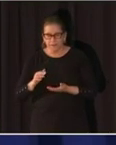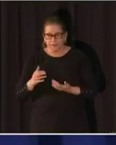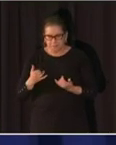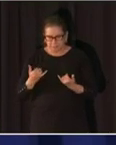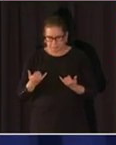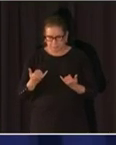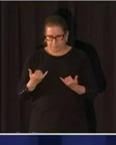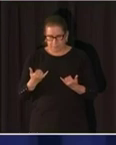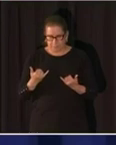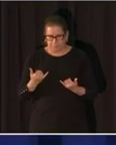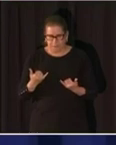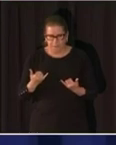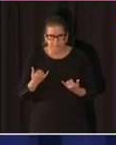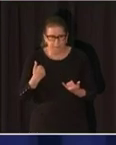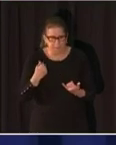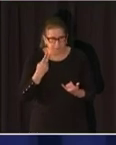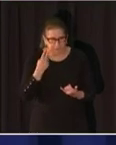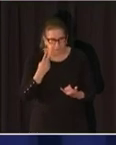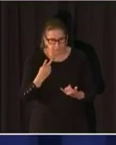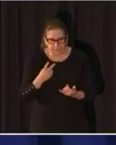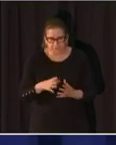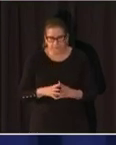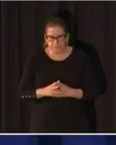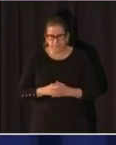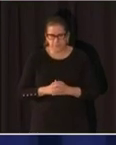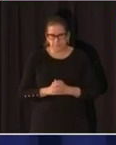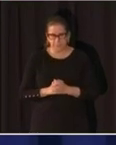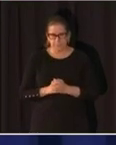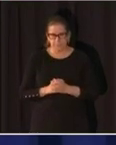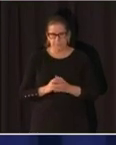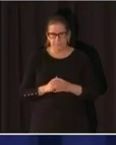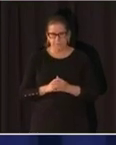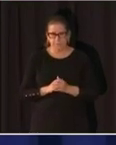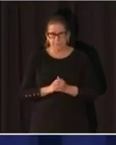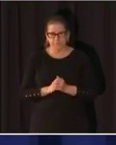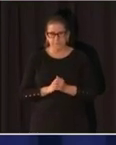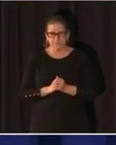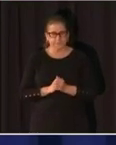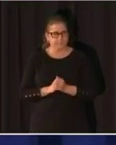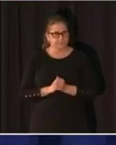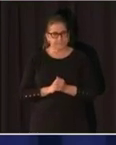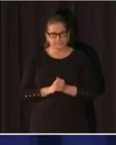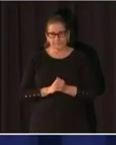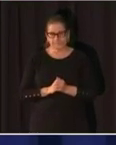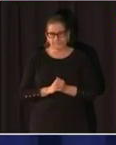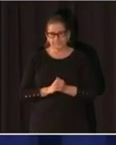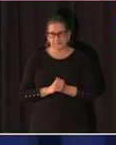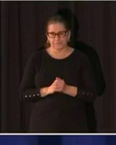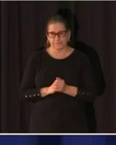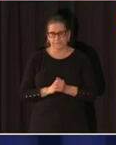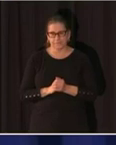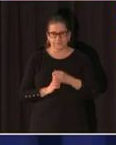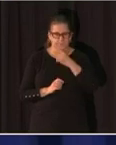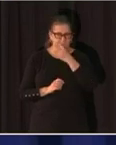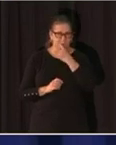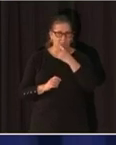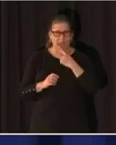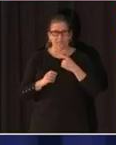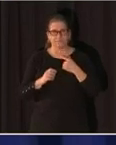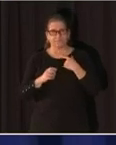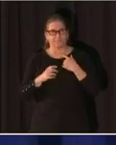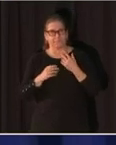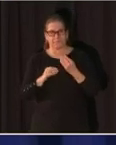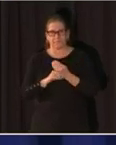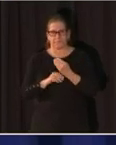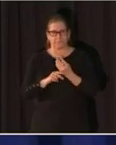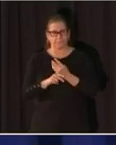goes into the calculus of how I understand your question. So we have to be